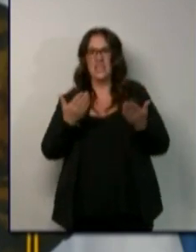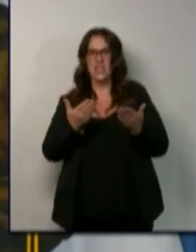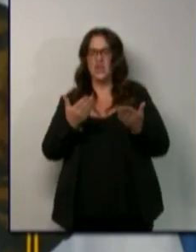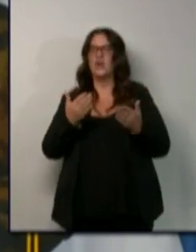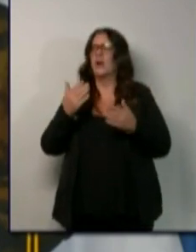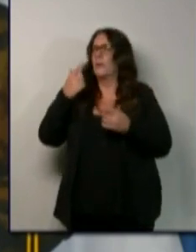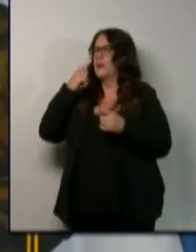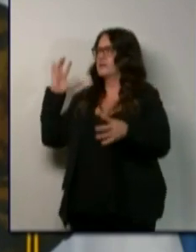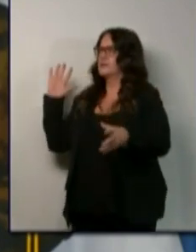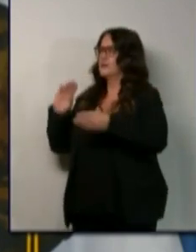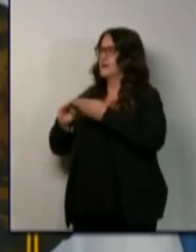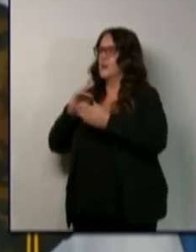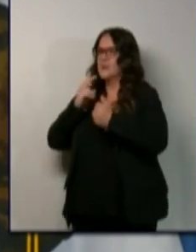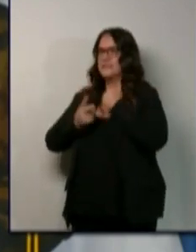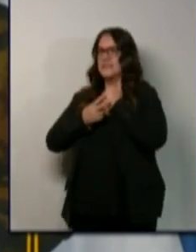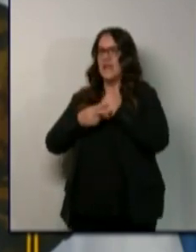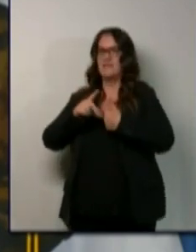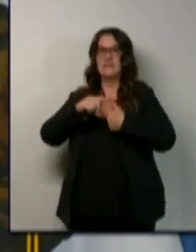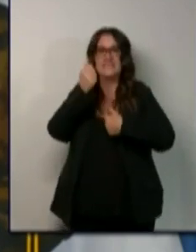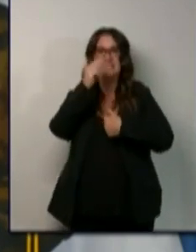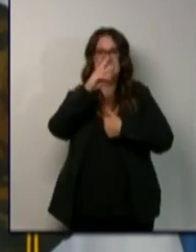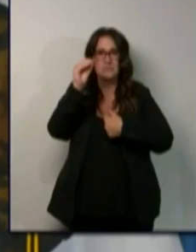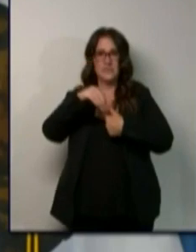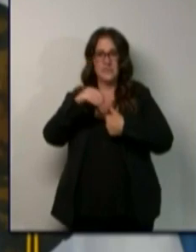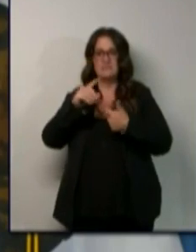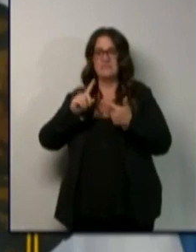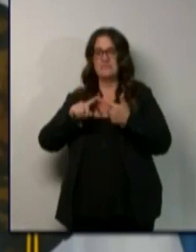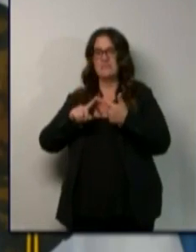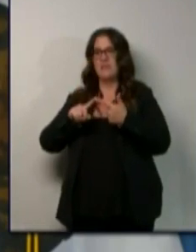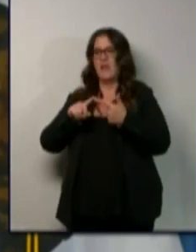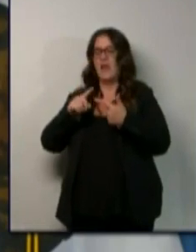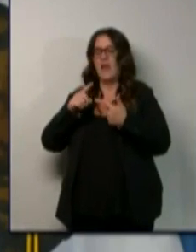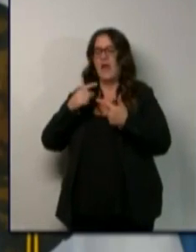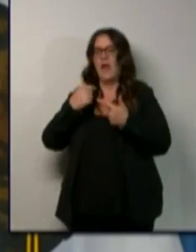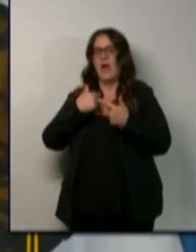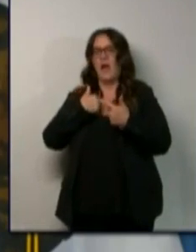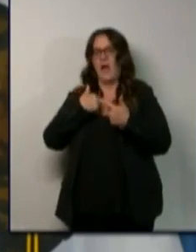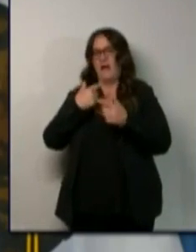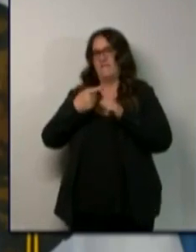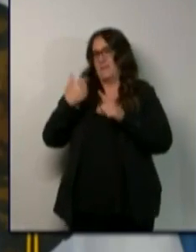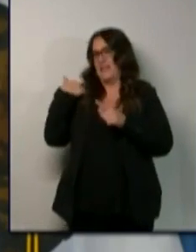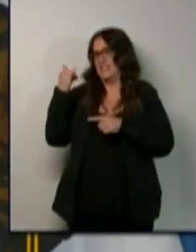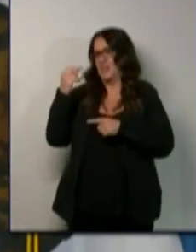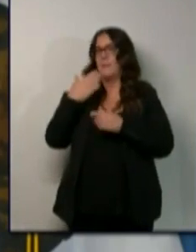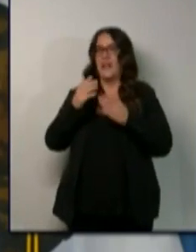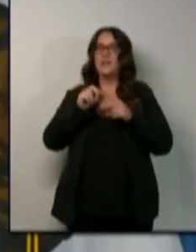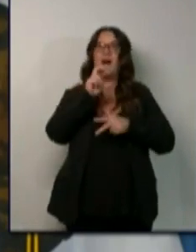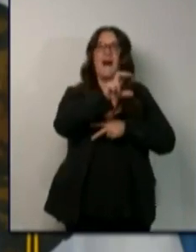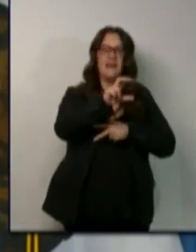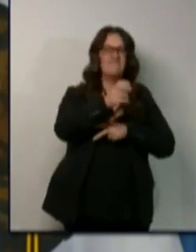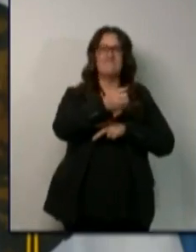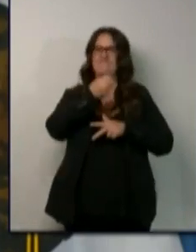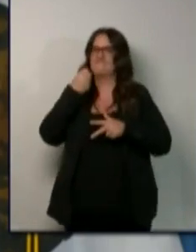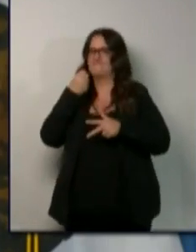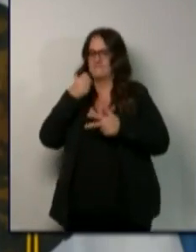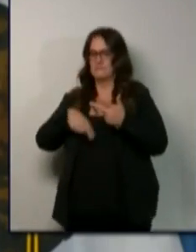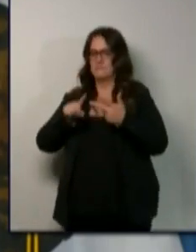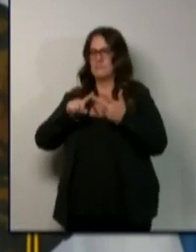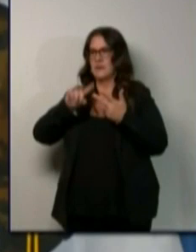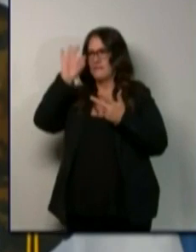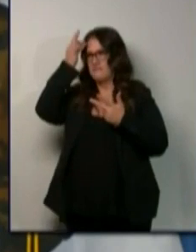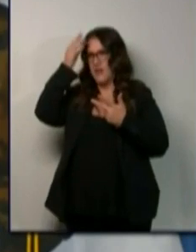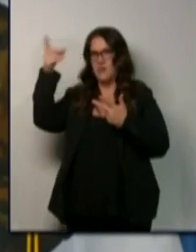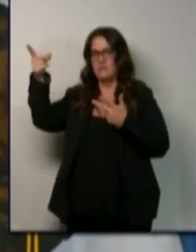16% in the reserves, 15% on pulling back investments from January, 15% from the federal government,